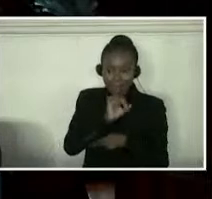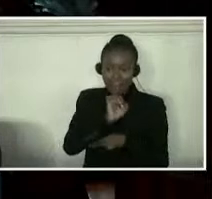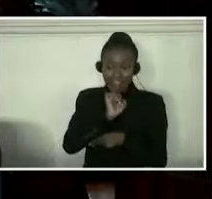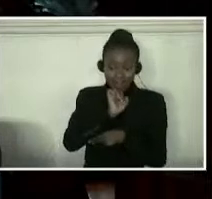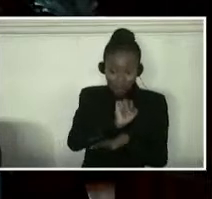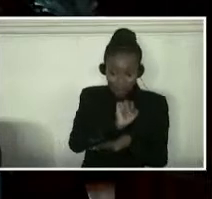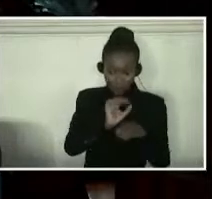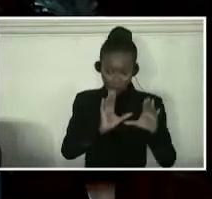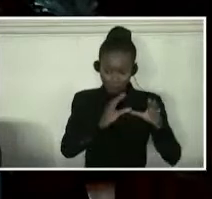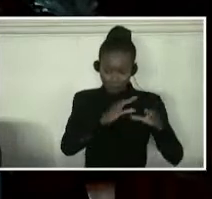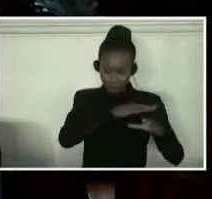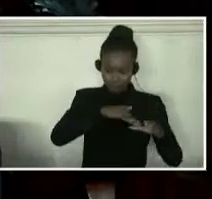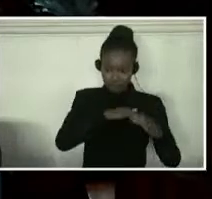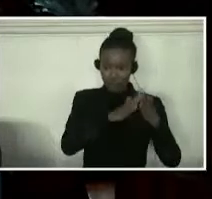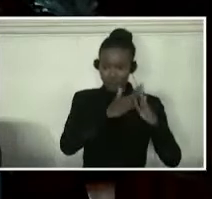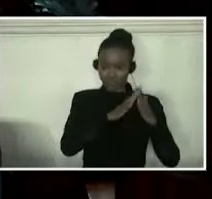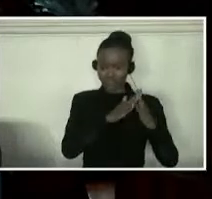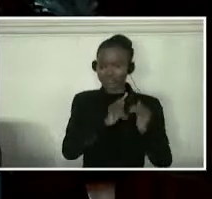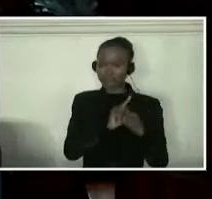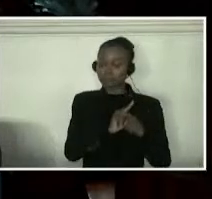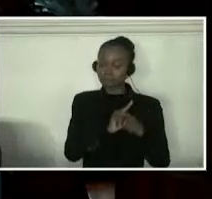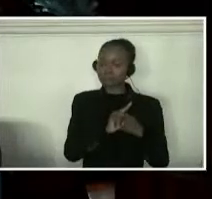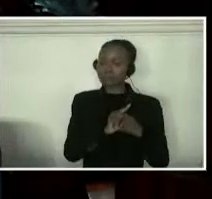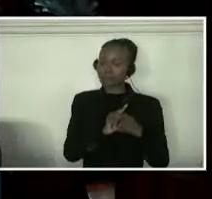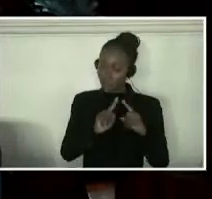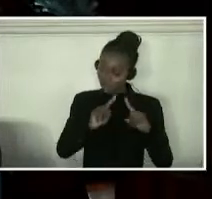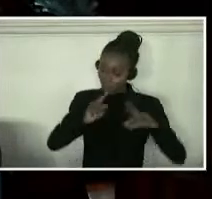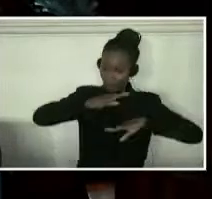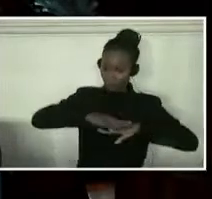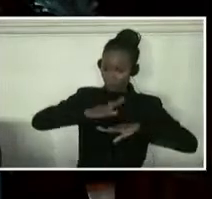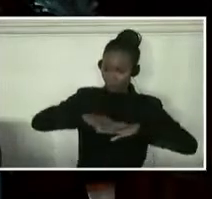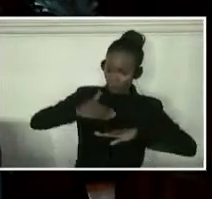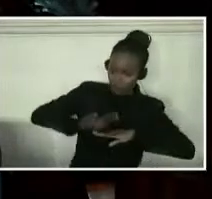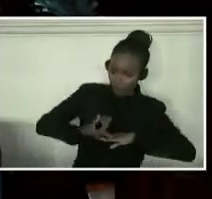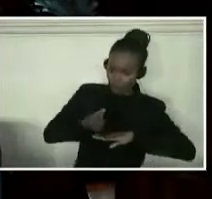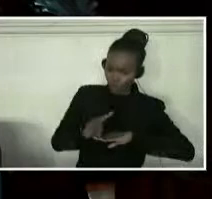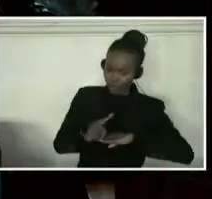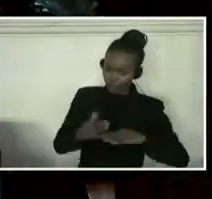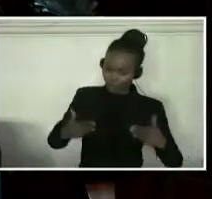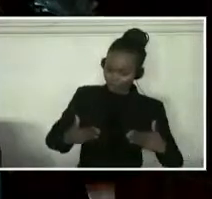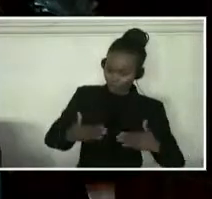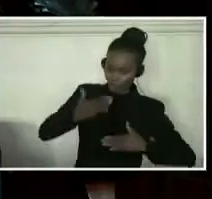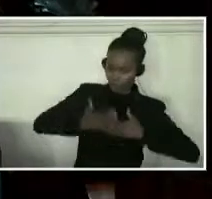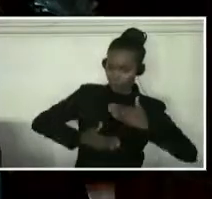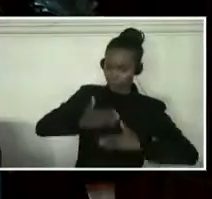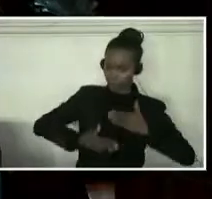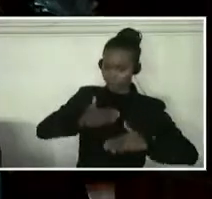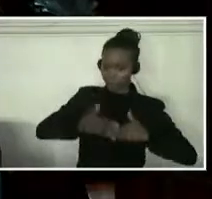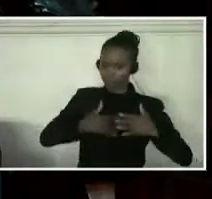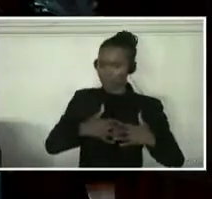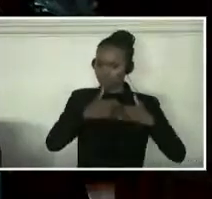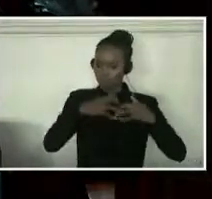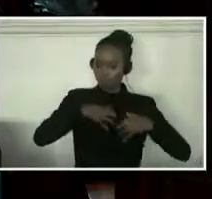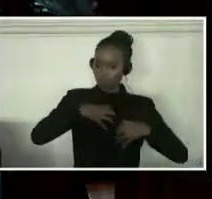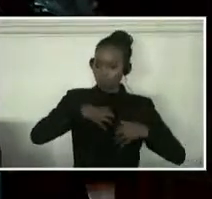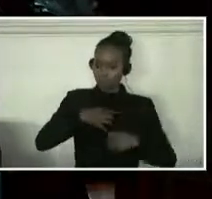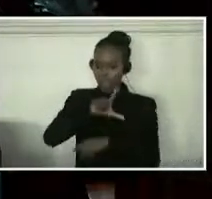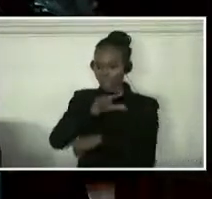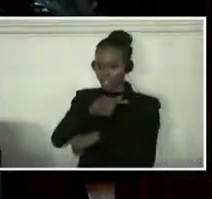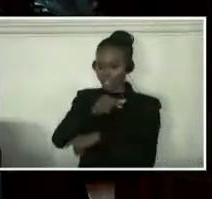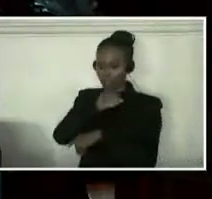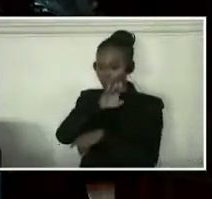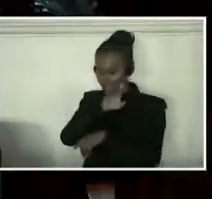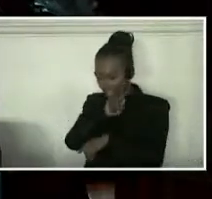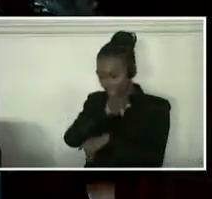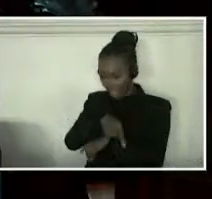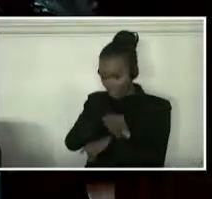community but over the past that we have now began a process of formulating our own lgbtqi friendly clinics